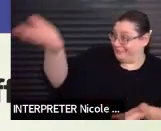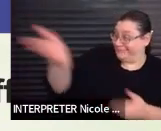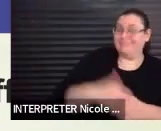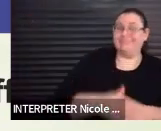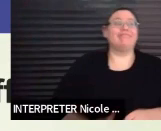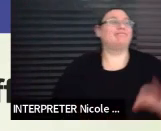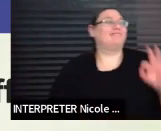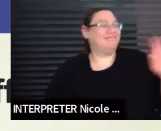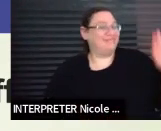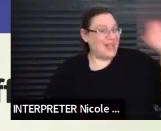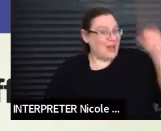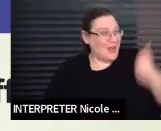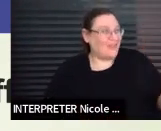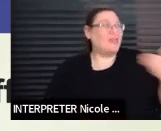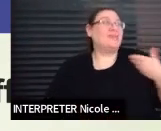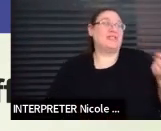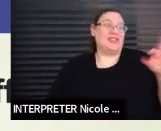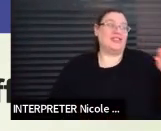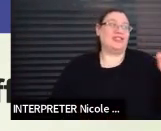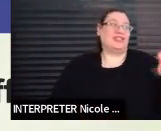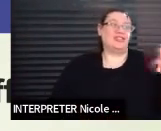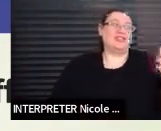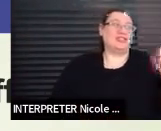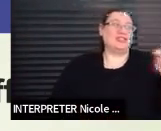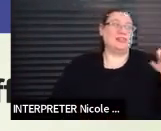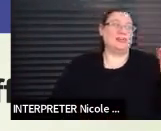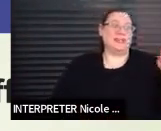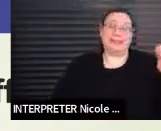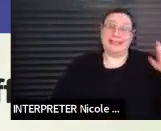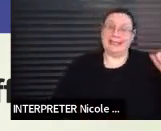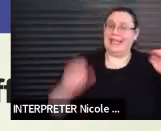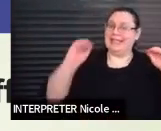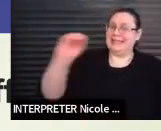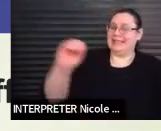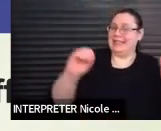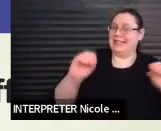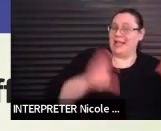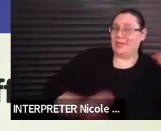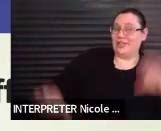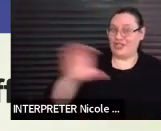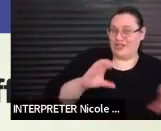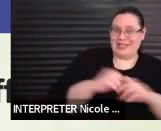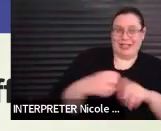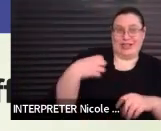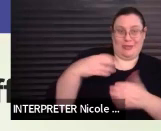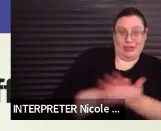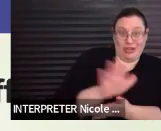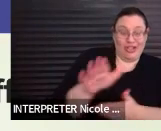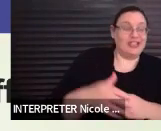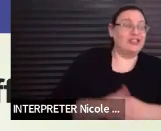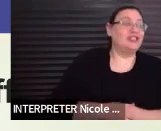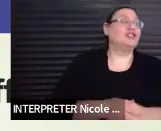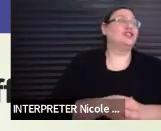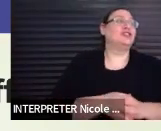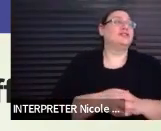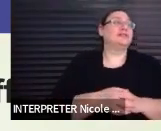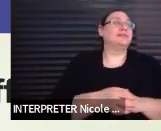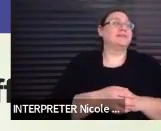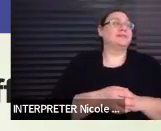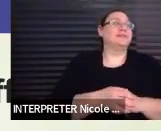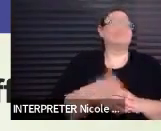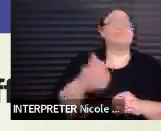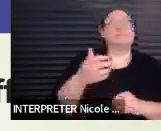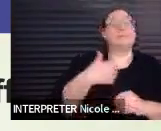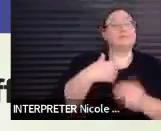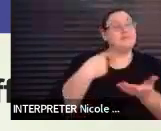Hello, everyone. I am Dr. Shatima Neely. I teach chemistry at Compton College, and I am talking